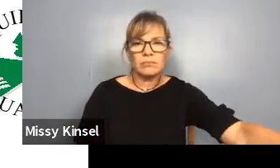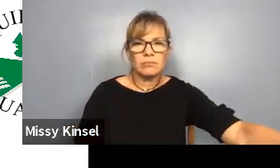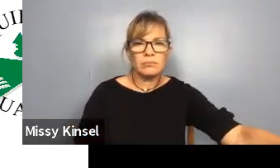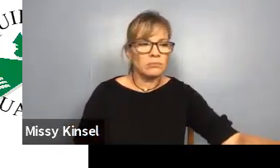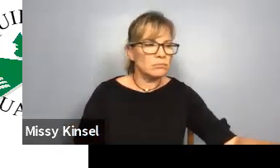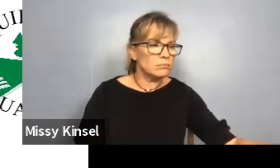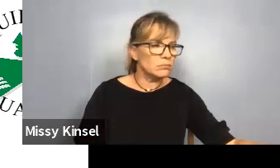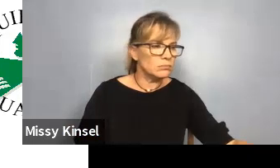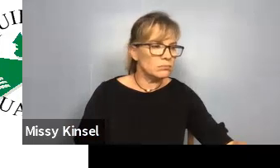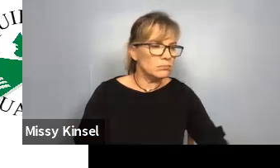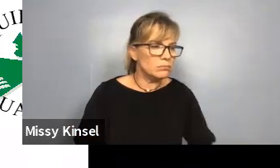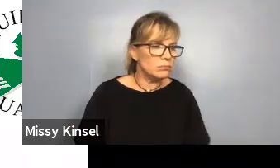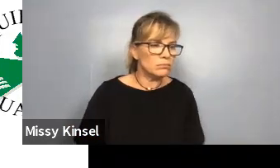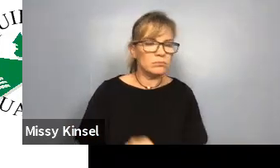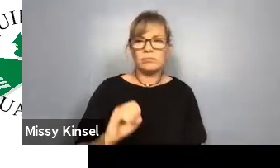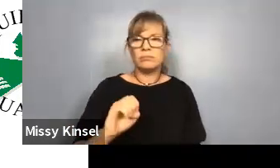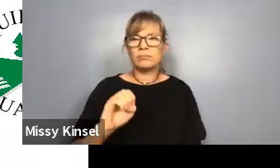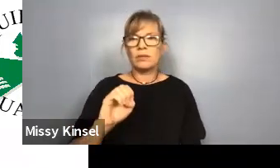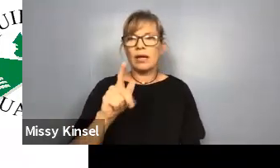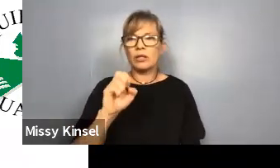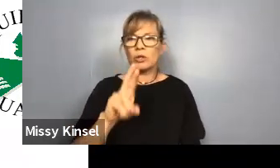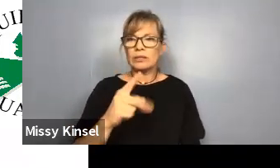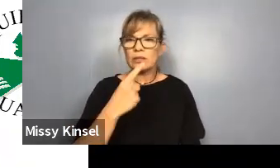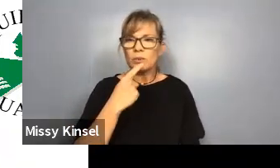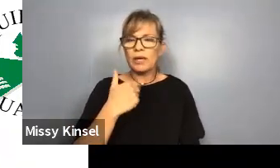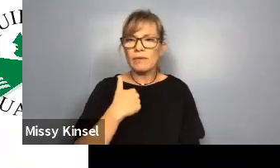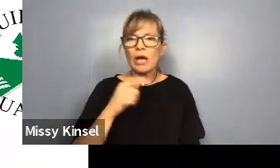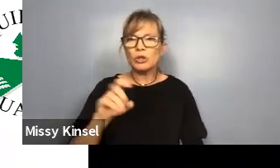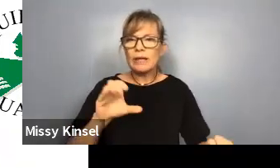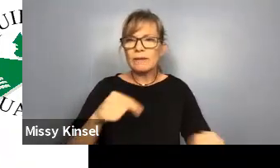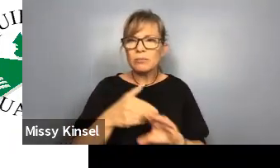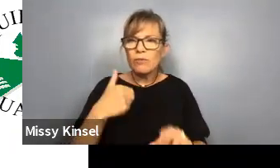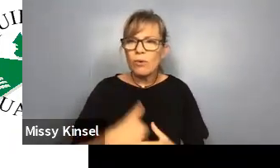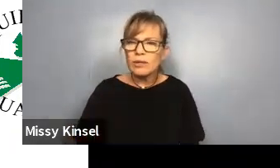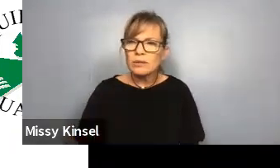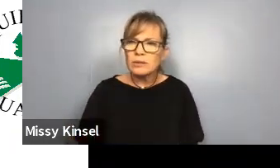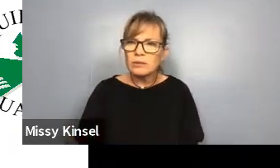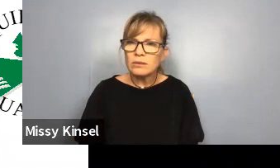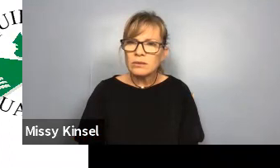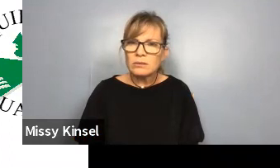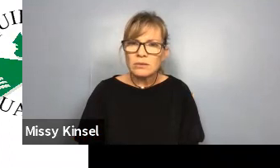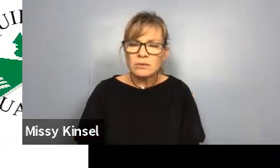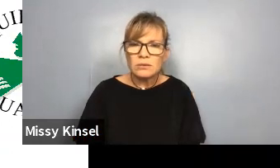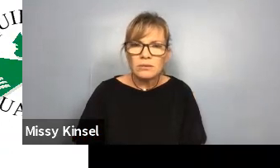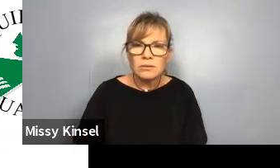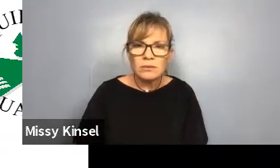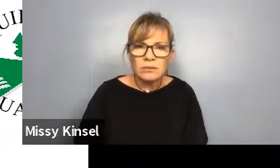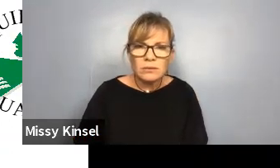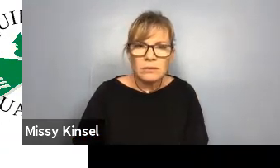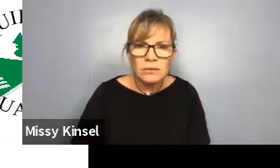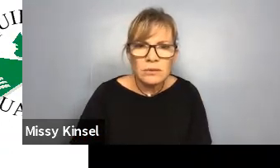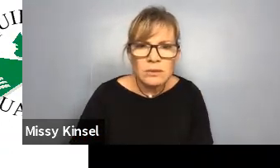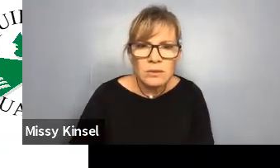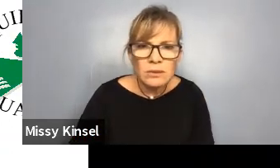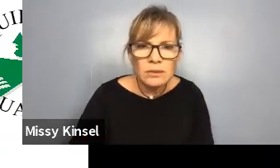Well, Eleanor's looking at a couple more. We do have, I should have done this before I let everybody